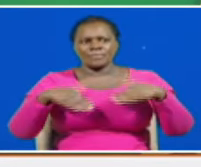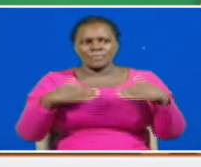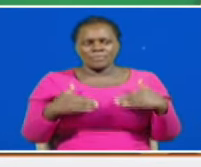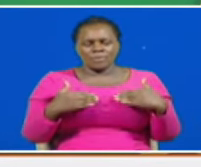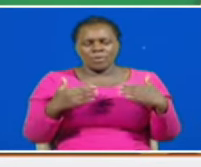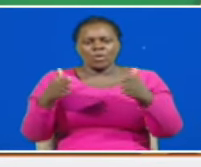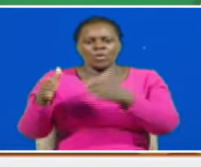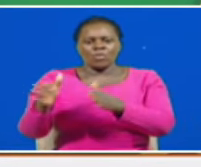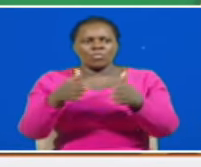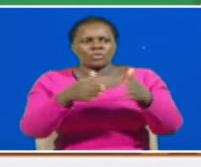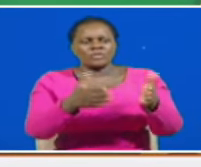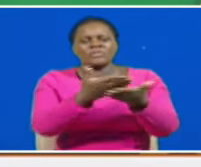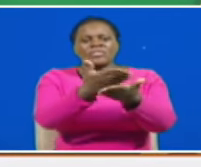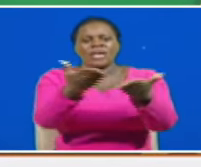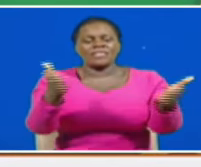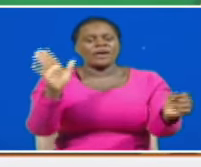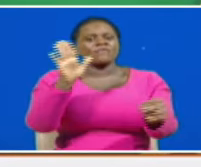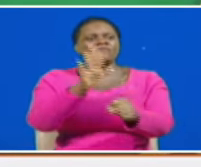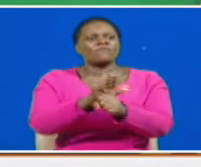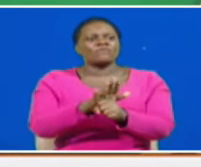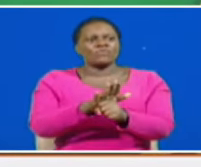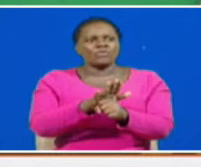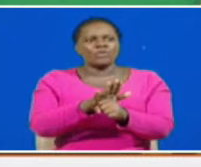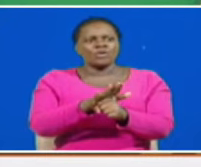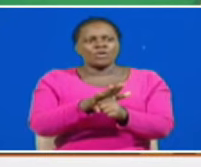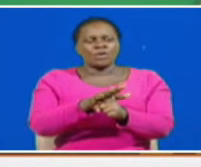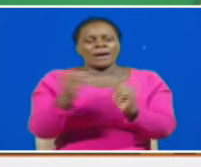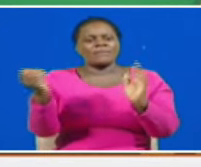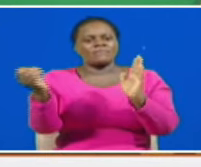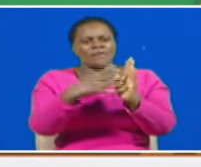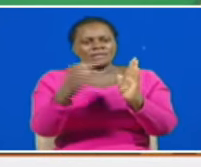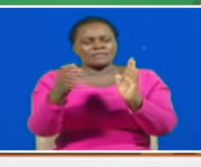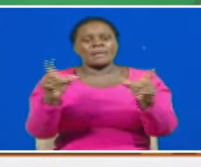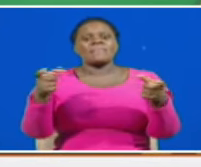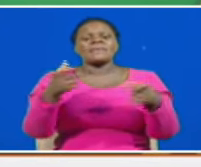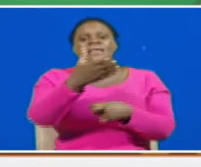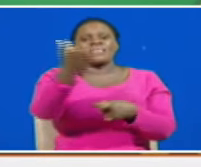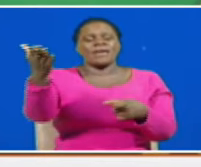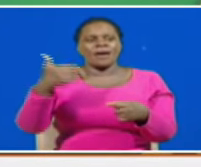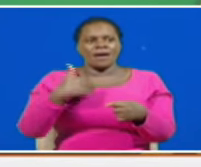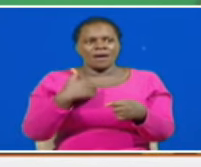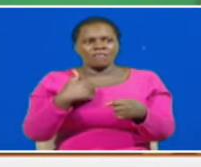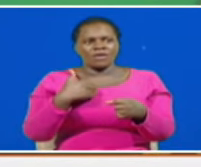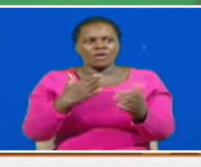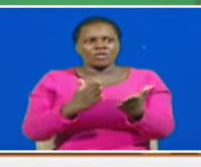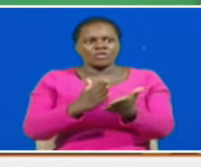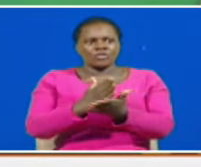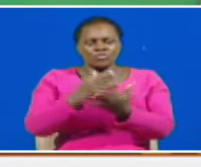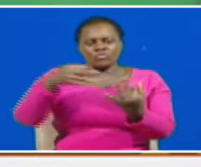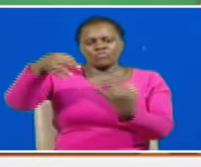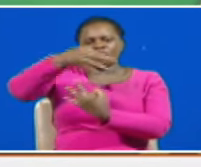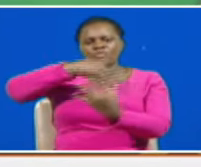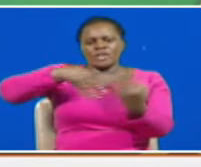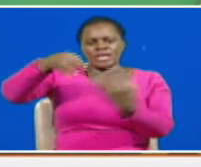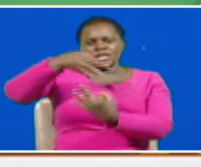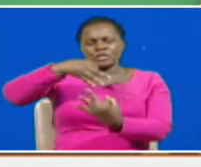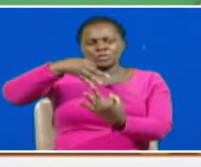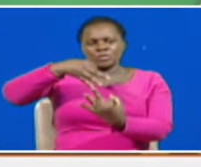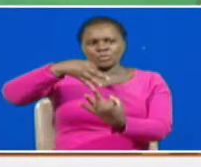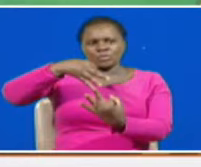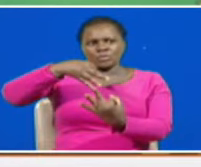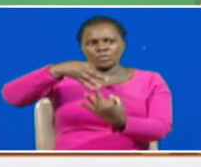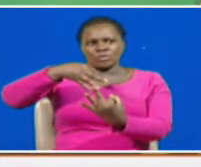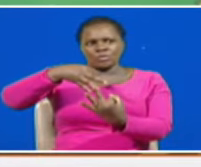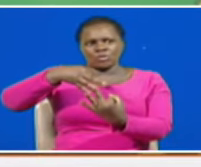these opportunities or courses are advertised in the media, of course through the page of the federation, please,